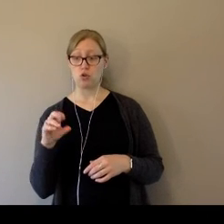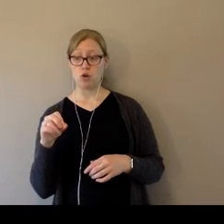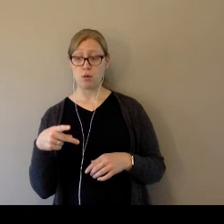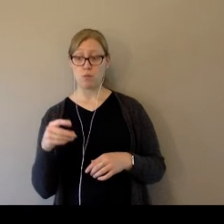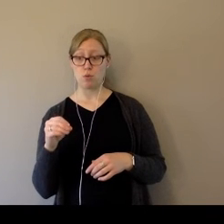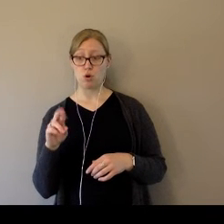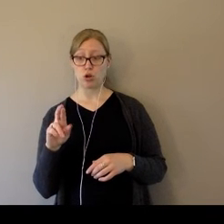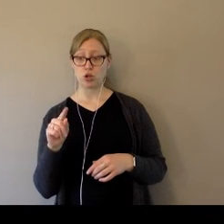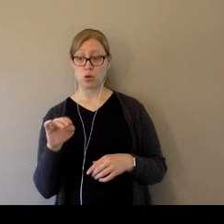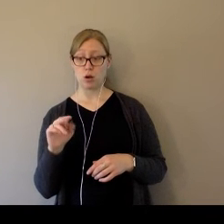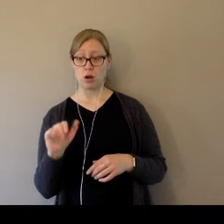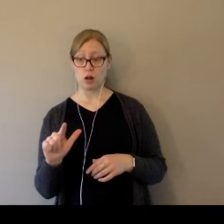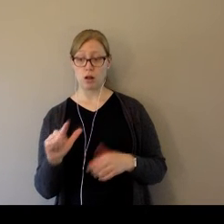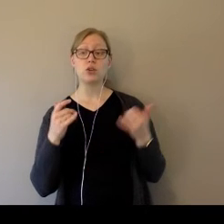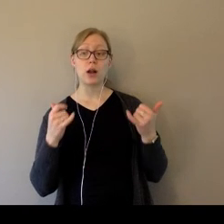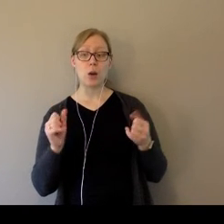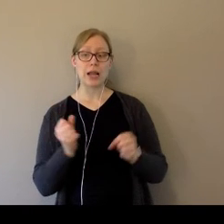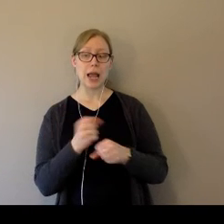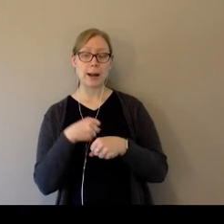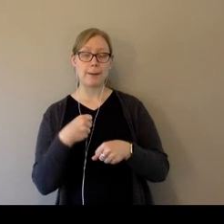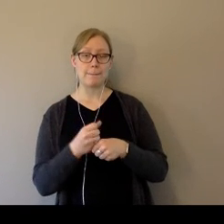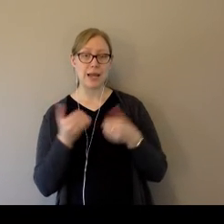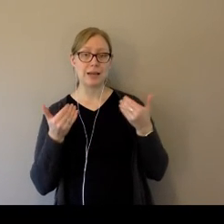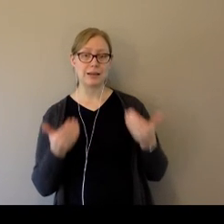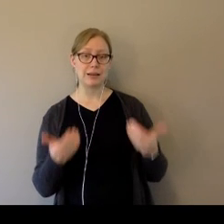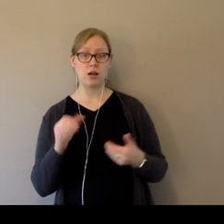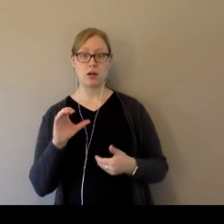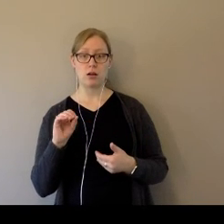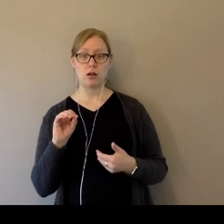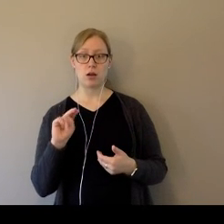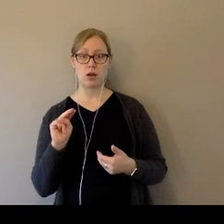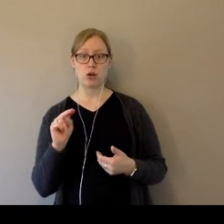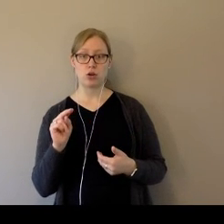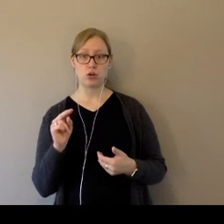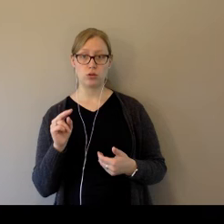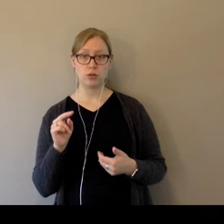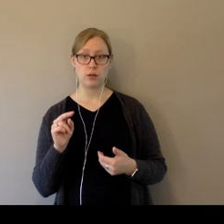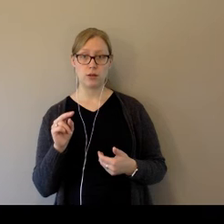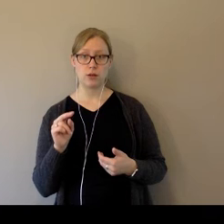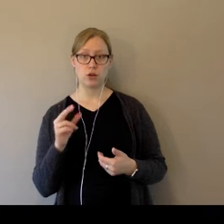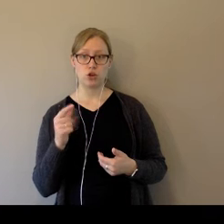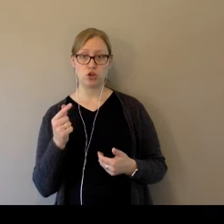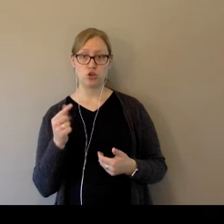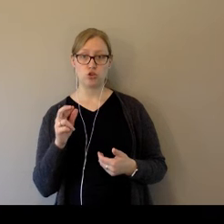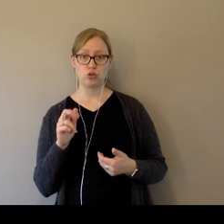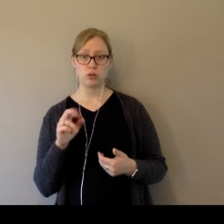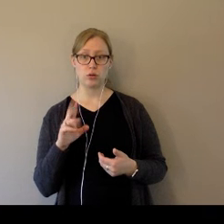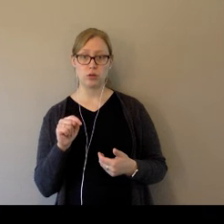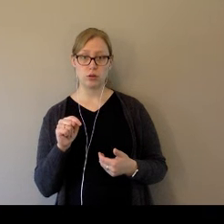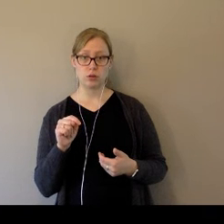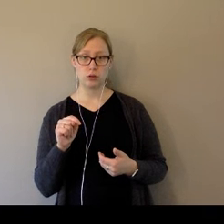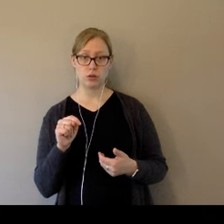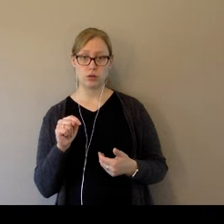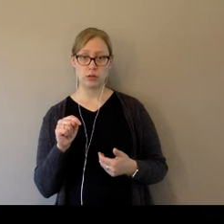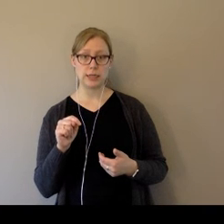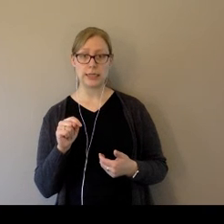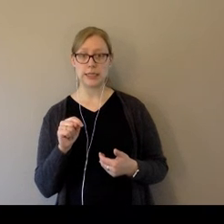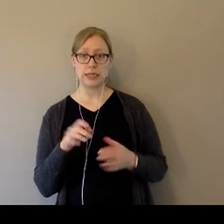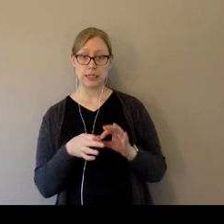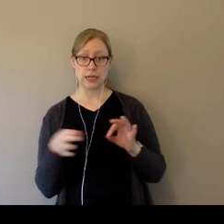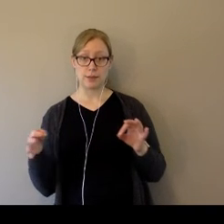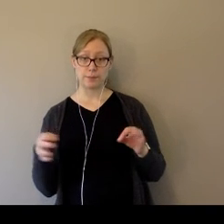say triangle, and for the first triangle, it doesn't matter how we name it, but let's just do ABC because it's in